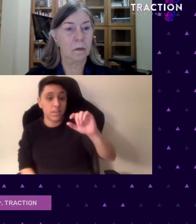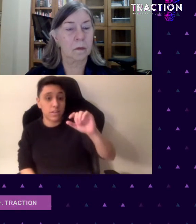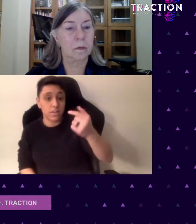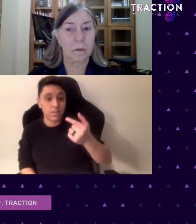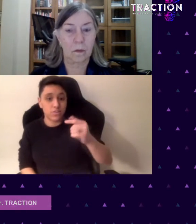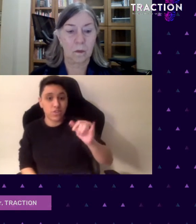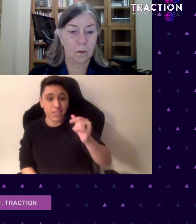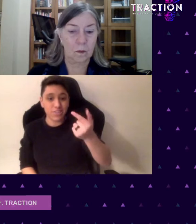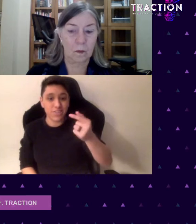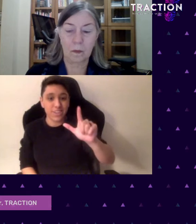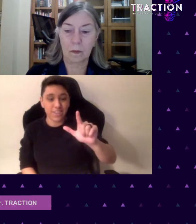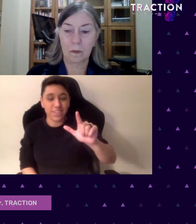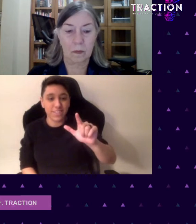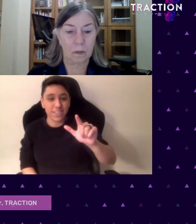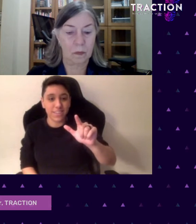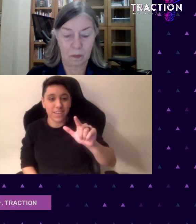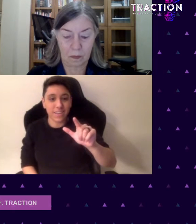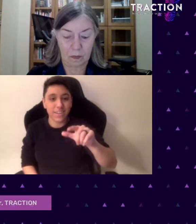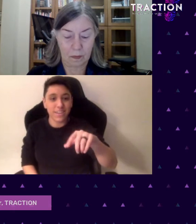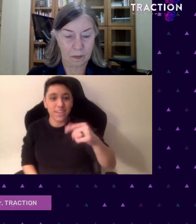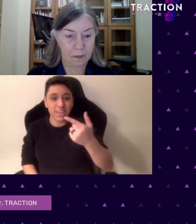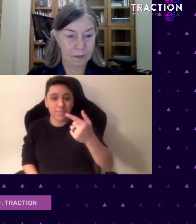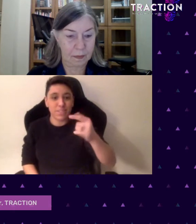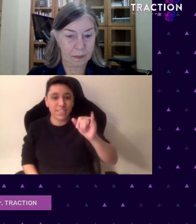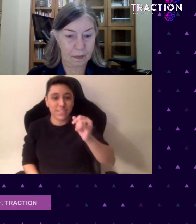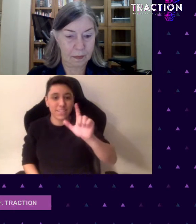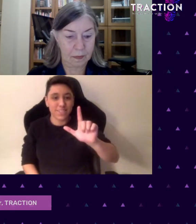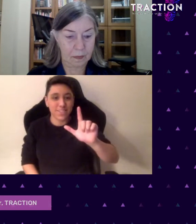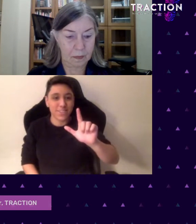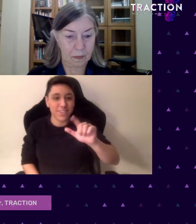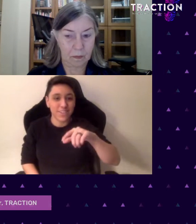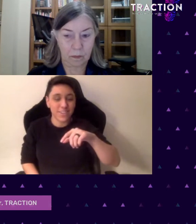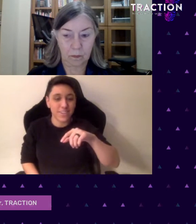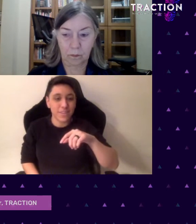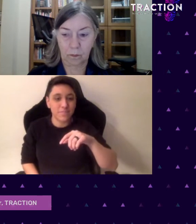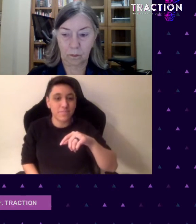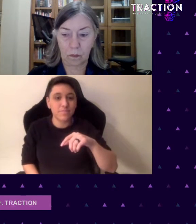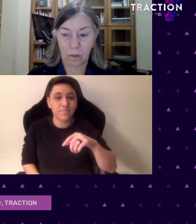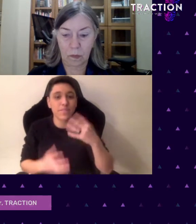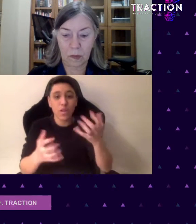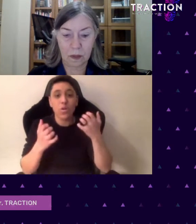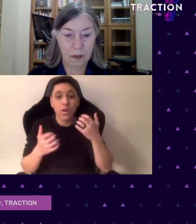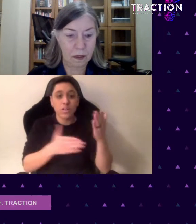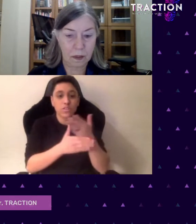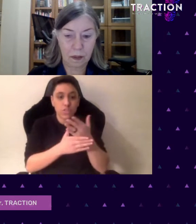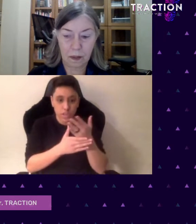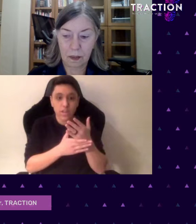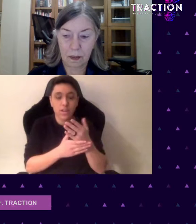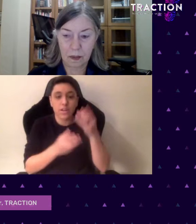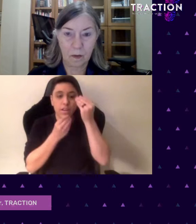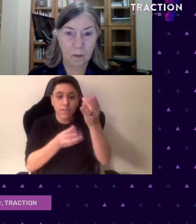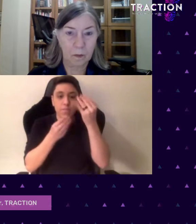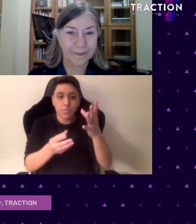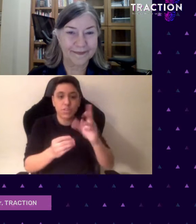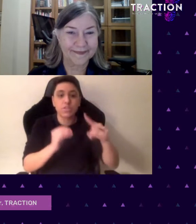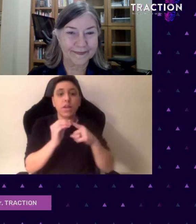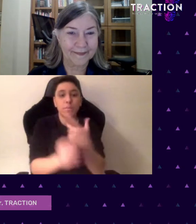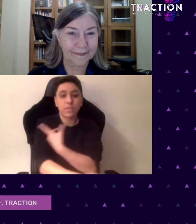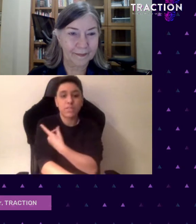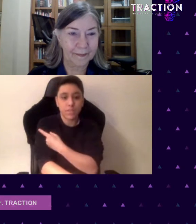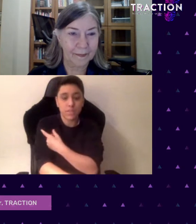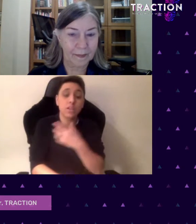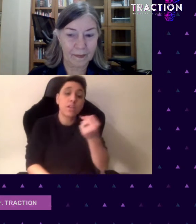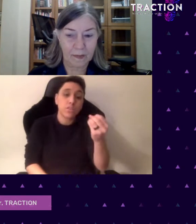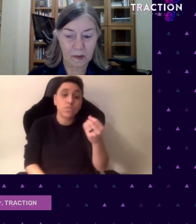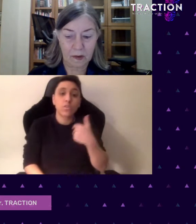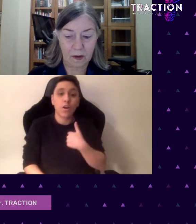myths and get the facts about the COVID-19 vaccines. So I invited 2 of my favorite providers, both of whom have decades